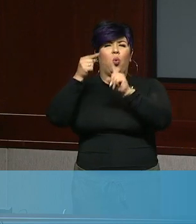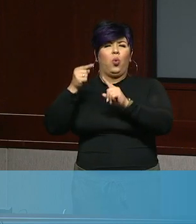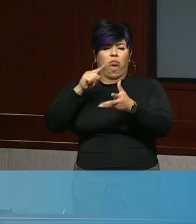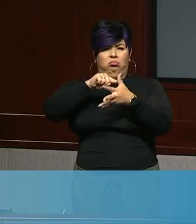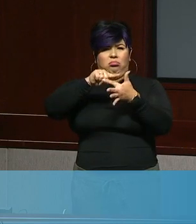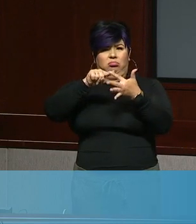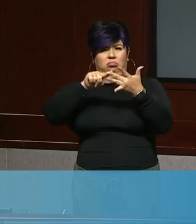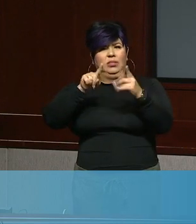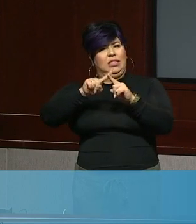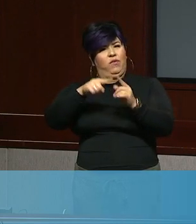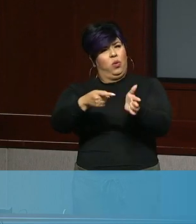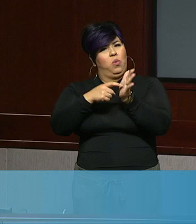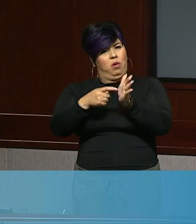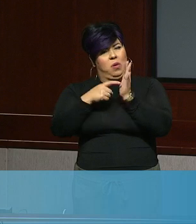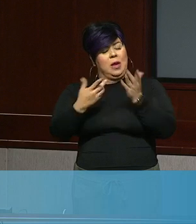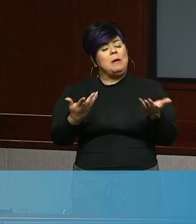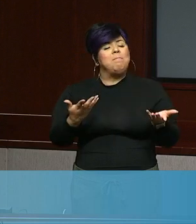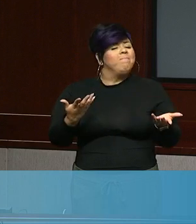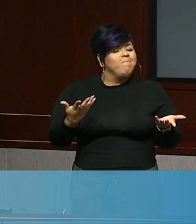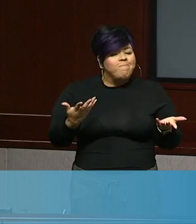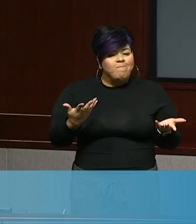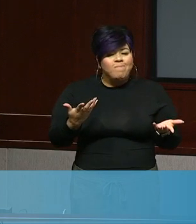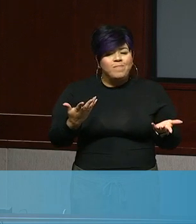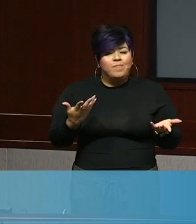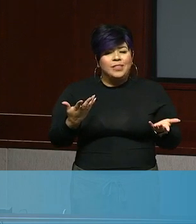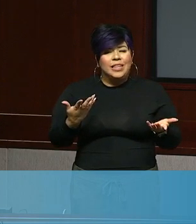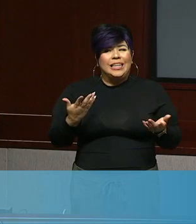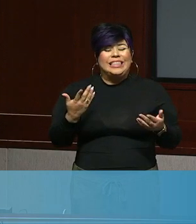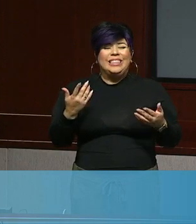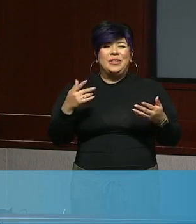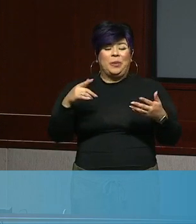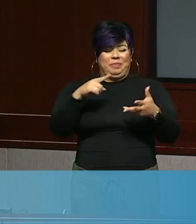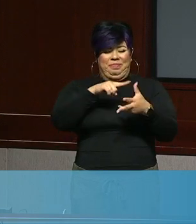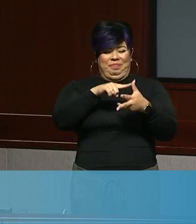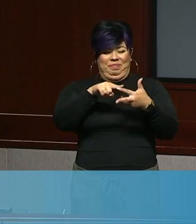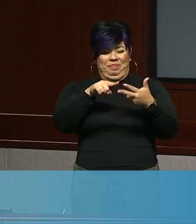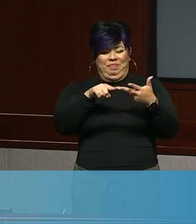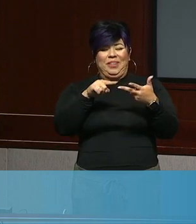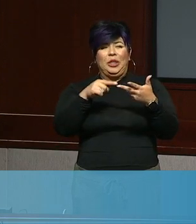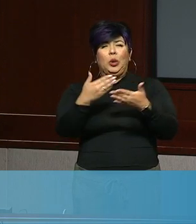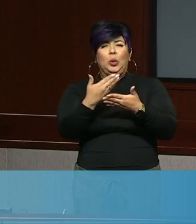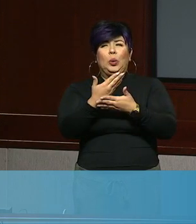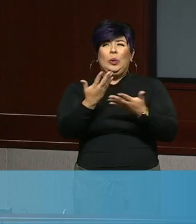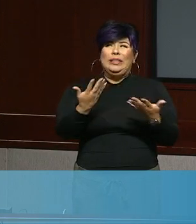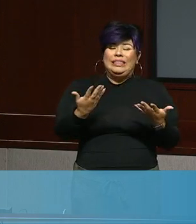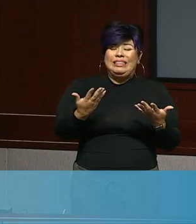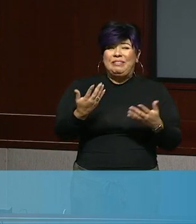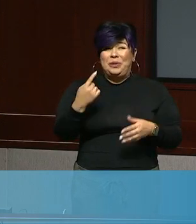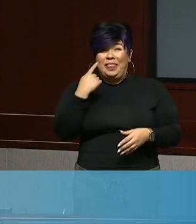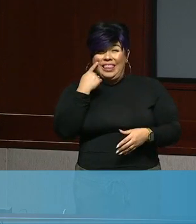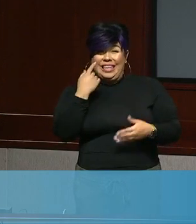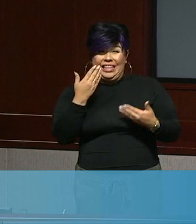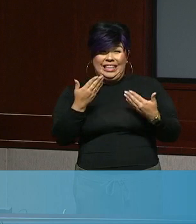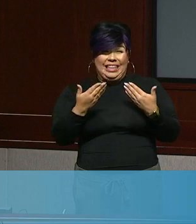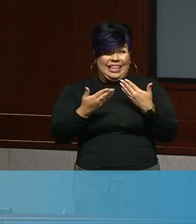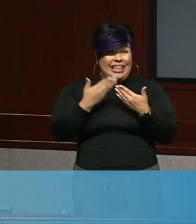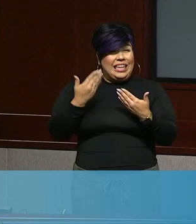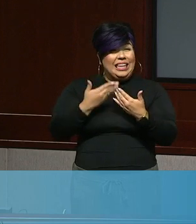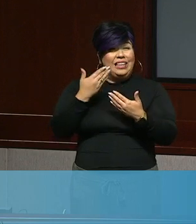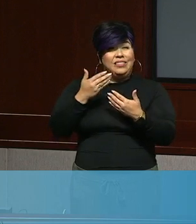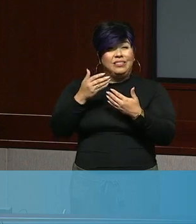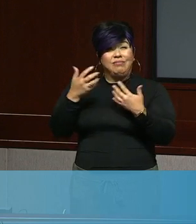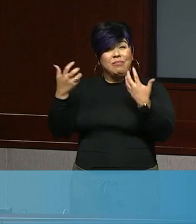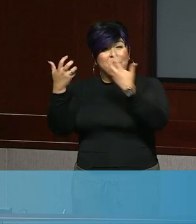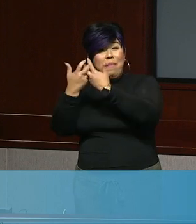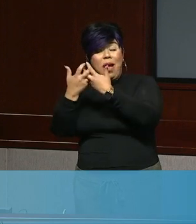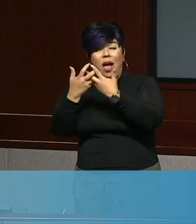think that, well, basically, how fragile is this metric? You know, there's always a possibility that Kern County could regress, could dip back into the